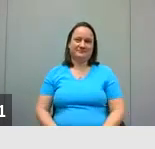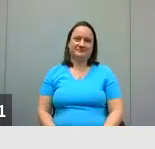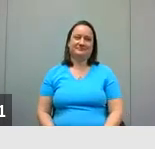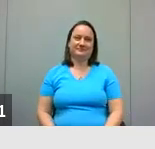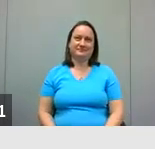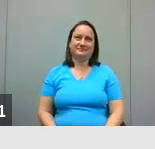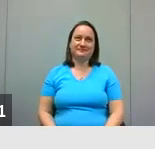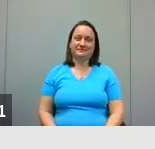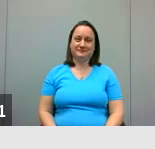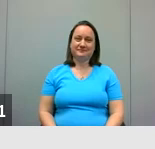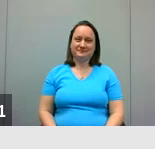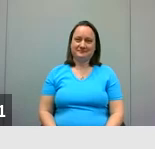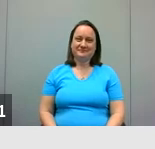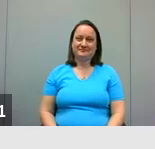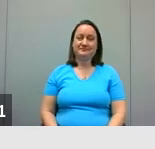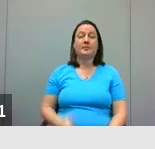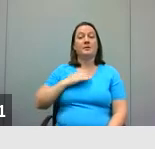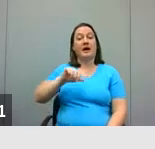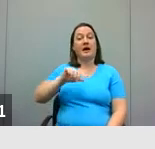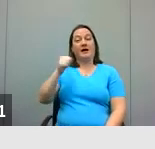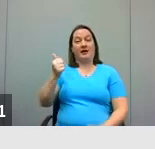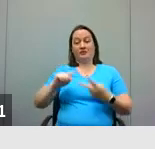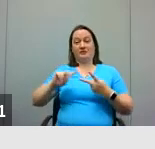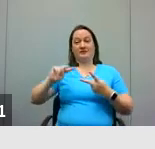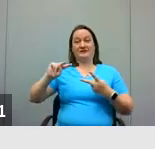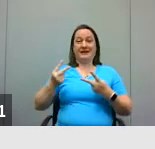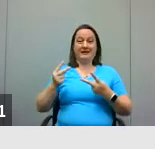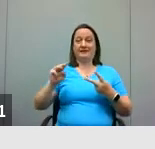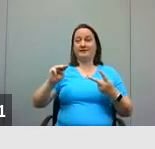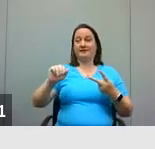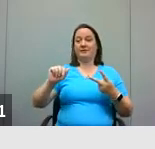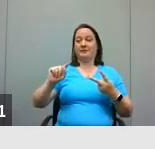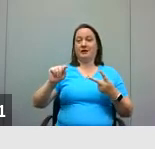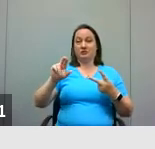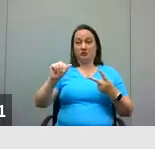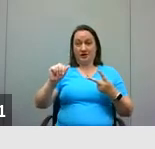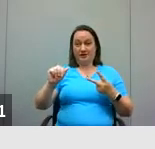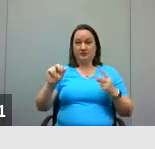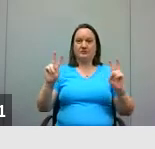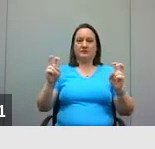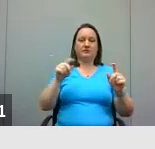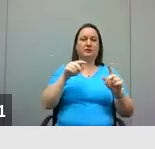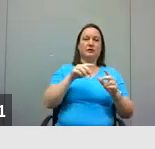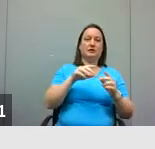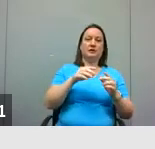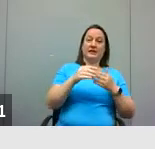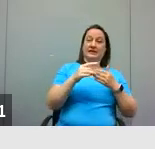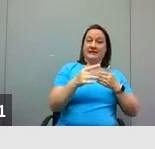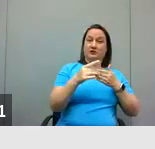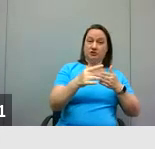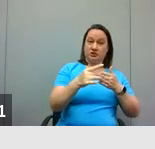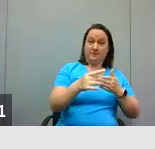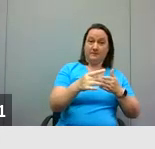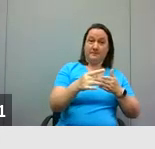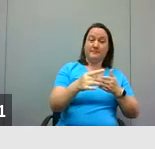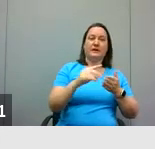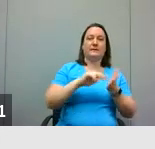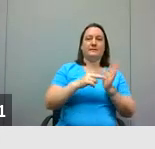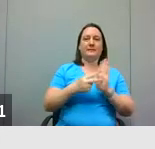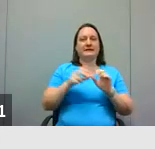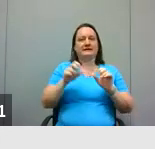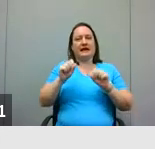And then my other mantra has been leadership is the ability to hide your panic from